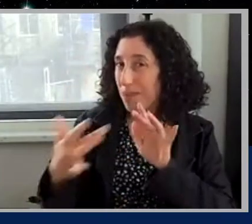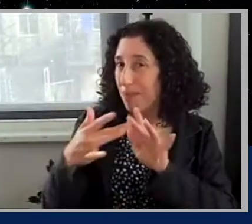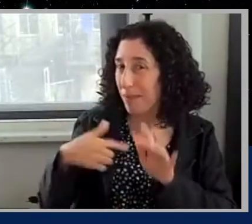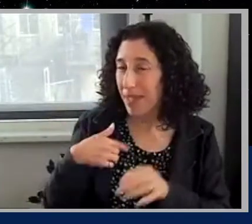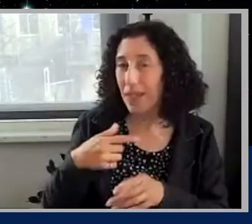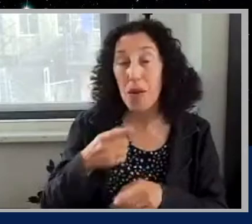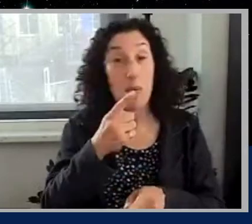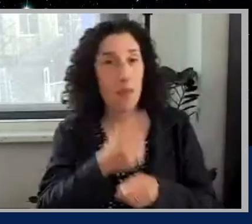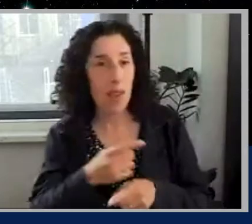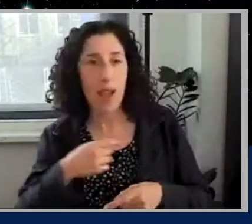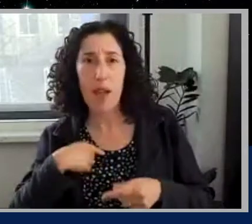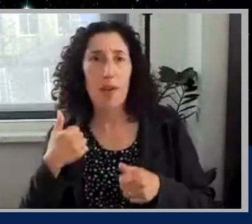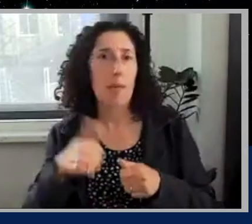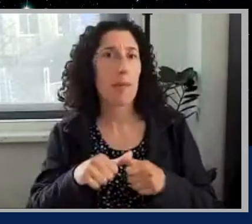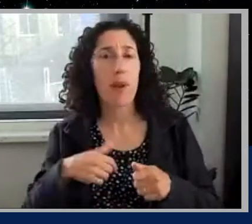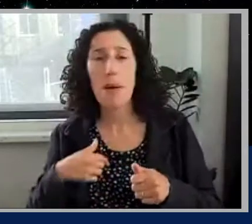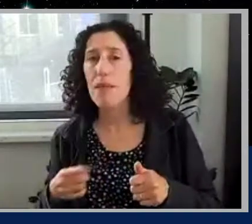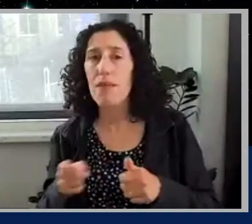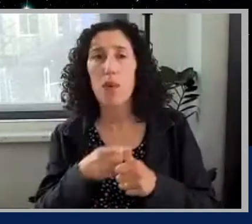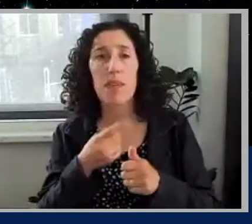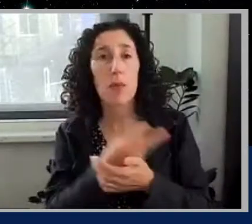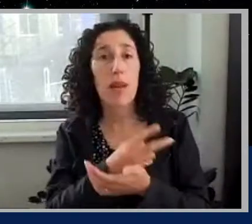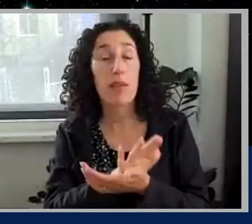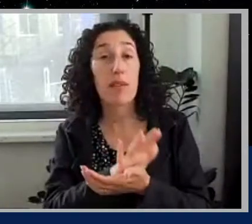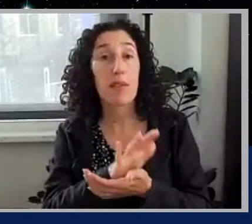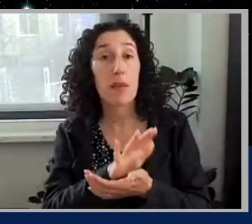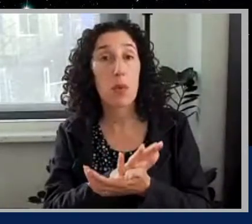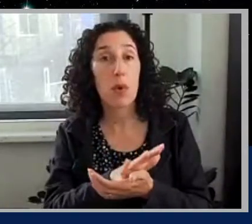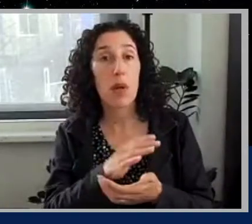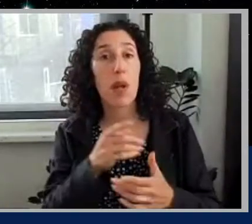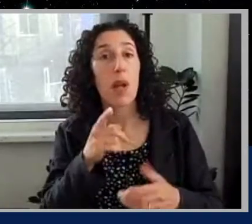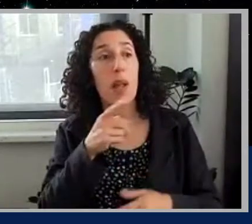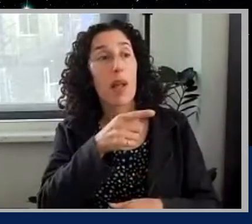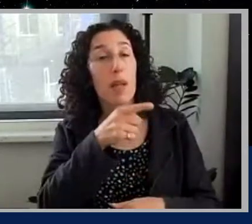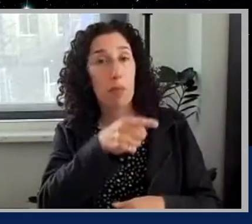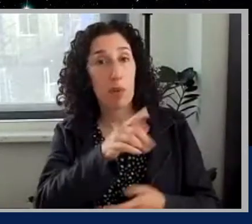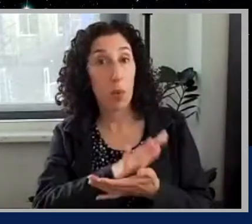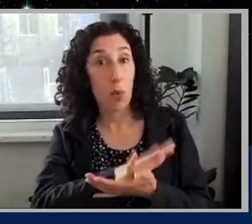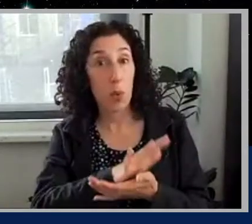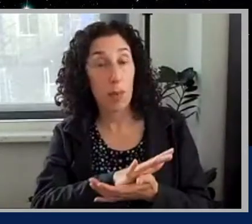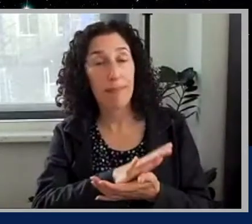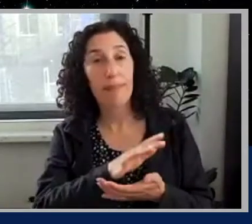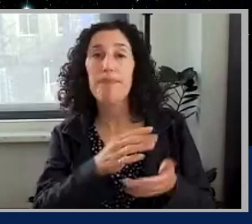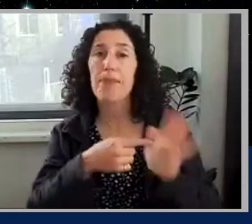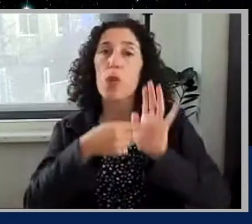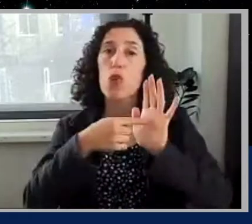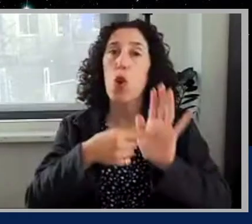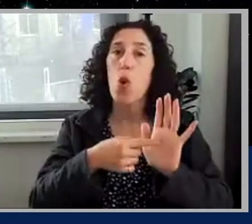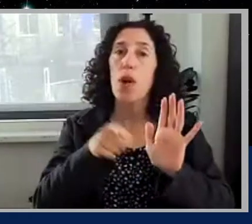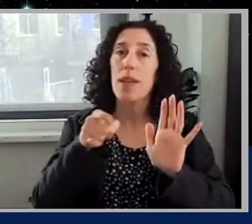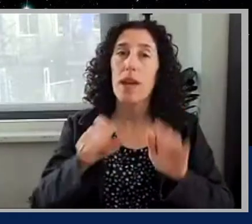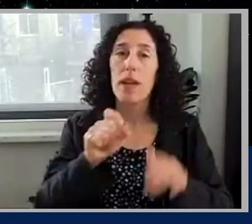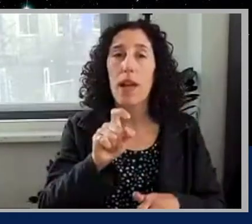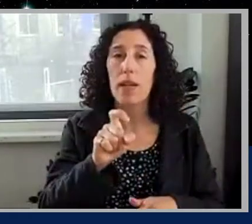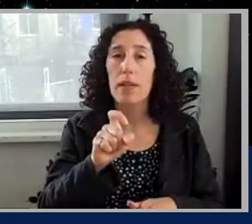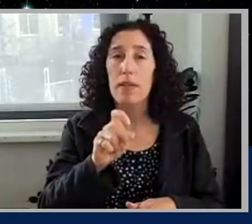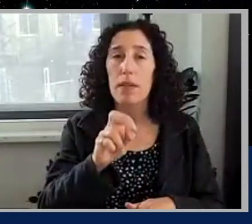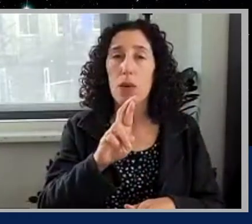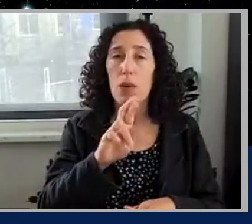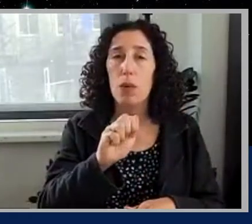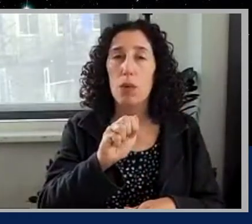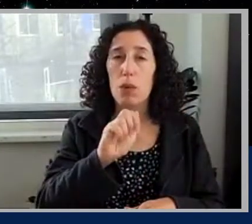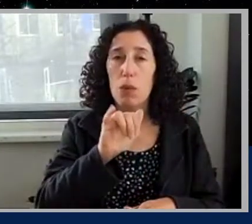those waves and stuff, those are the X-ray shocks. So they are outside of where the gaps is where the radio emission is for the